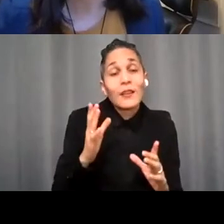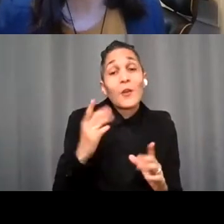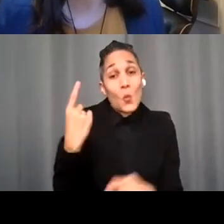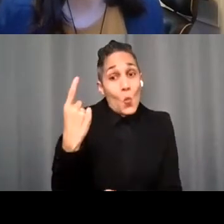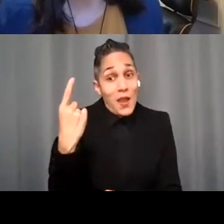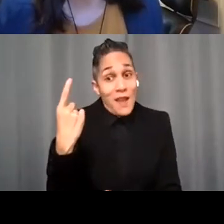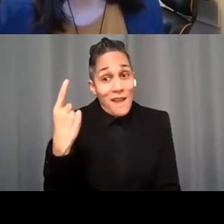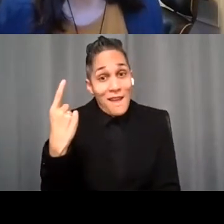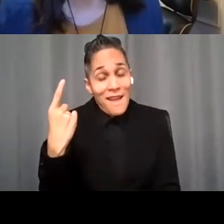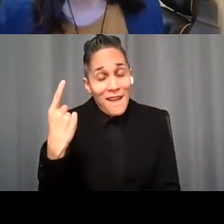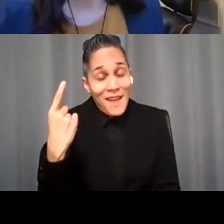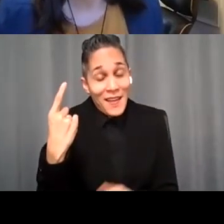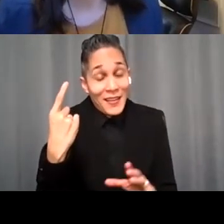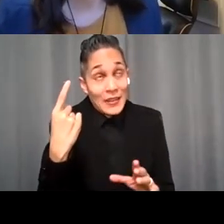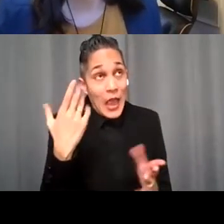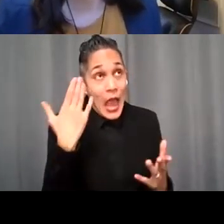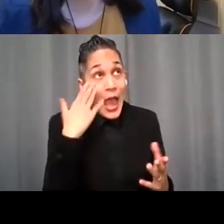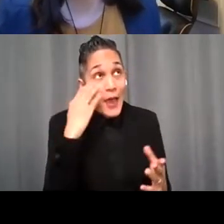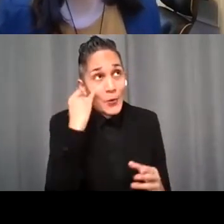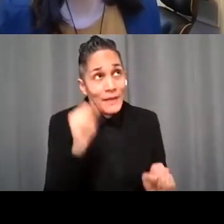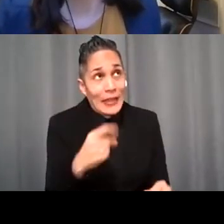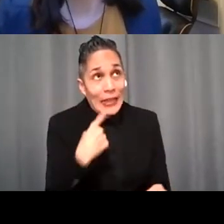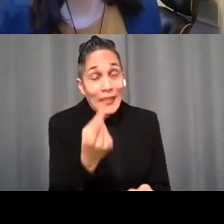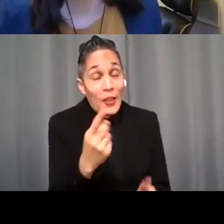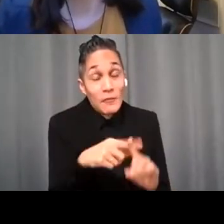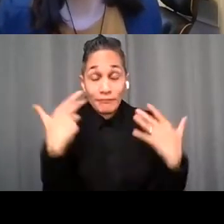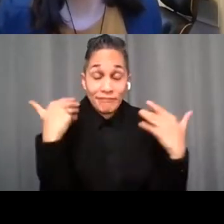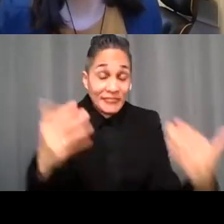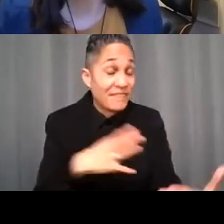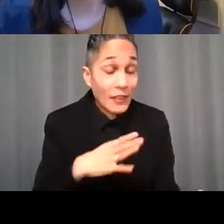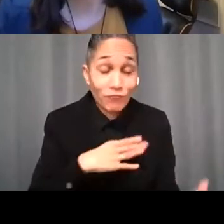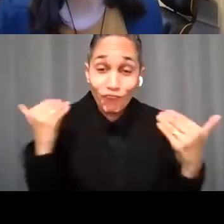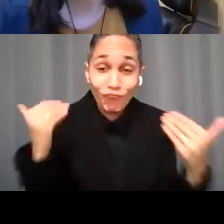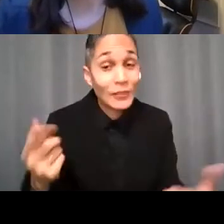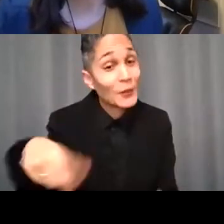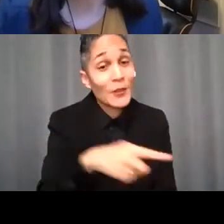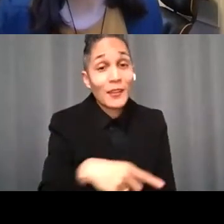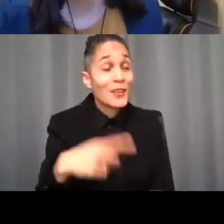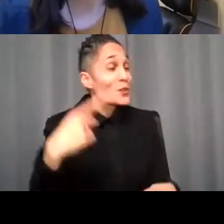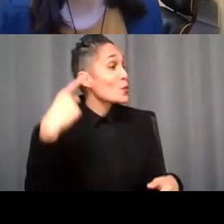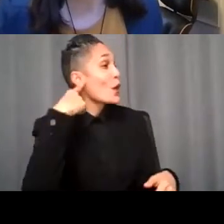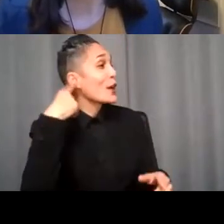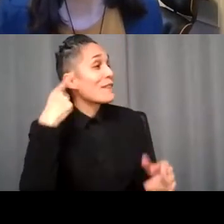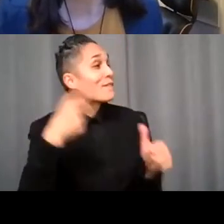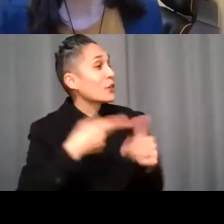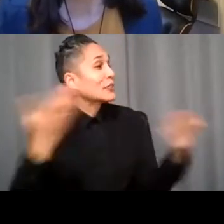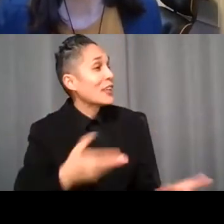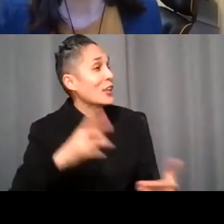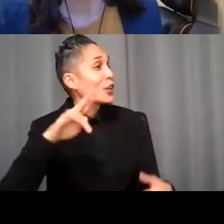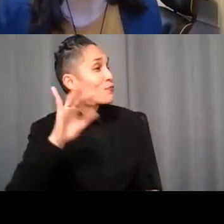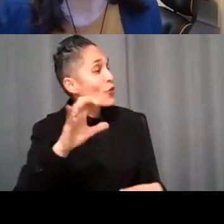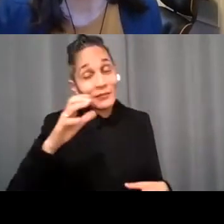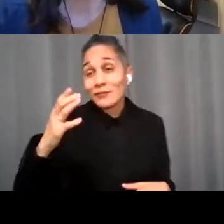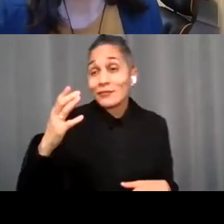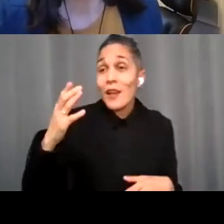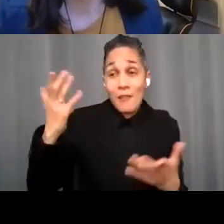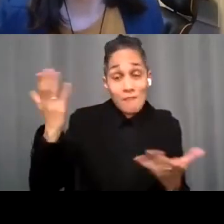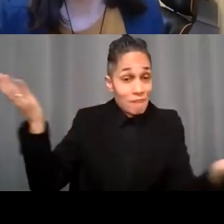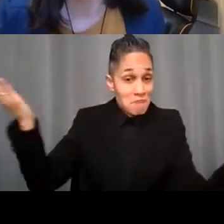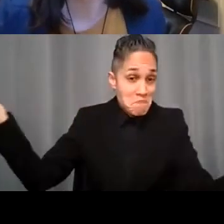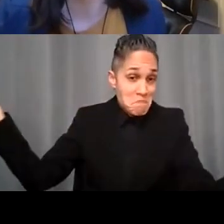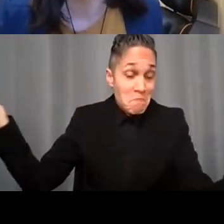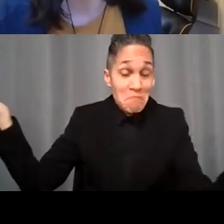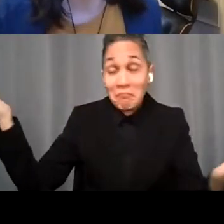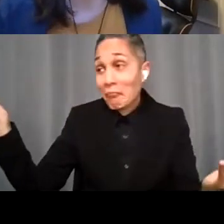be fabulous, I don't even know if I'm supposed to talk about this now, but okay. You heard it first at BRIC. Okay. Oh, I hope Palms doesn't get mad at